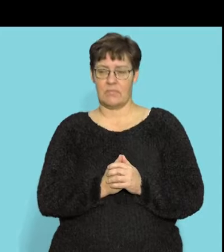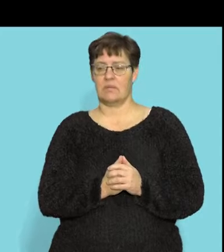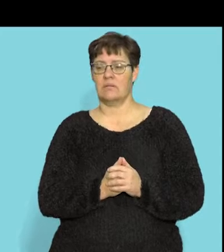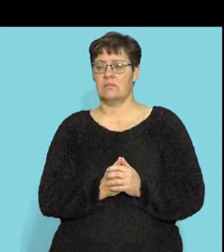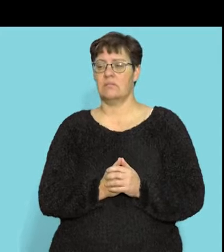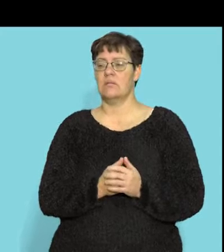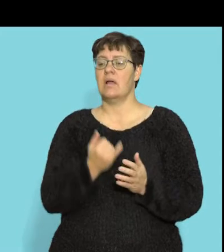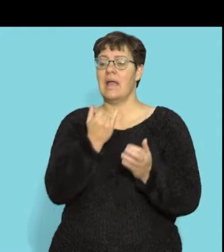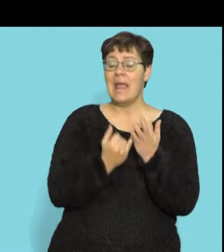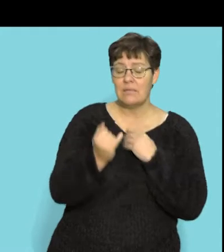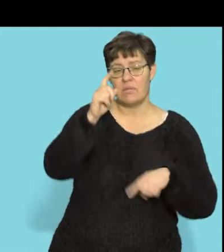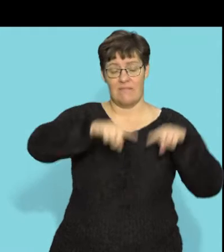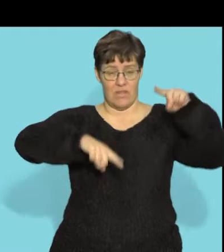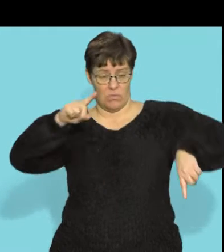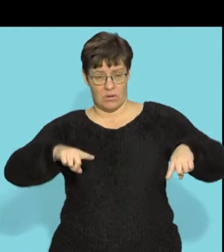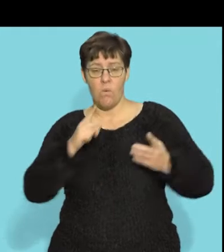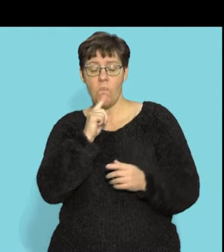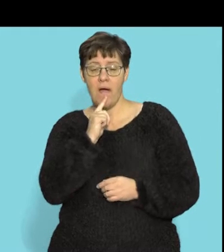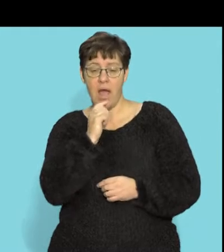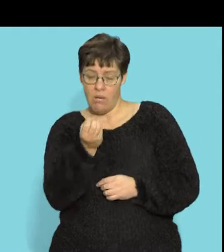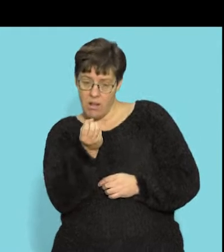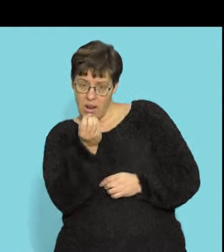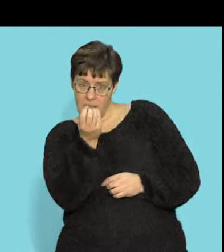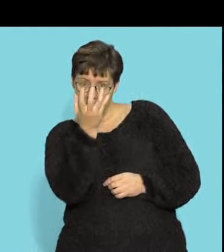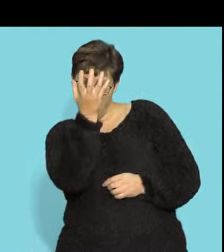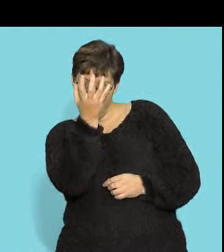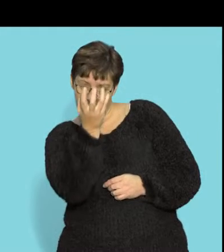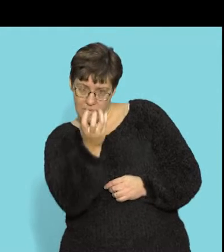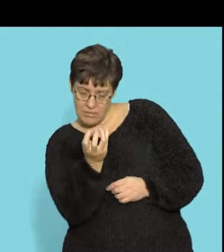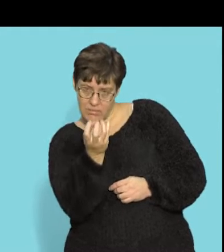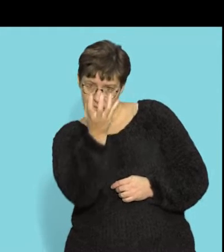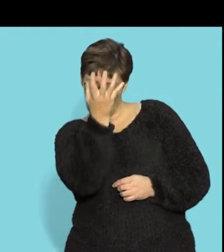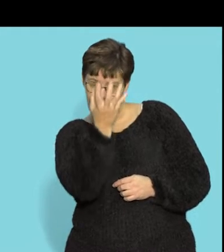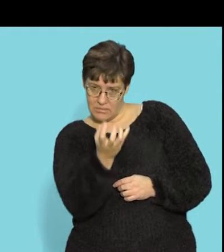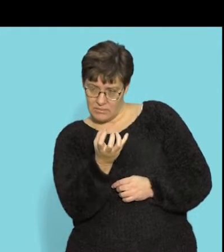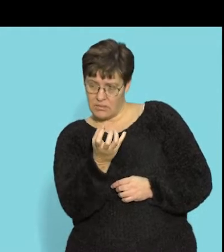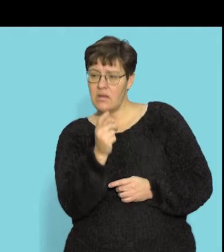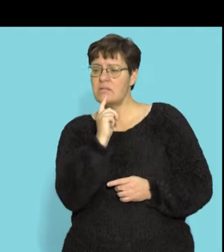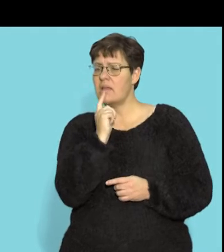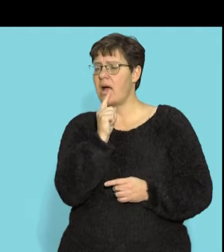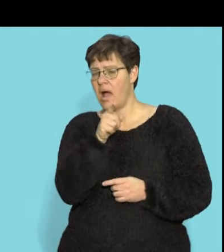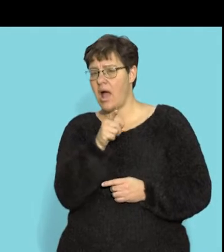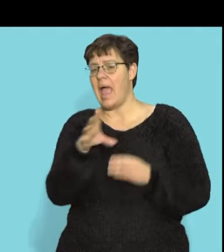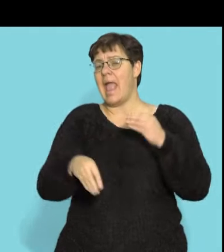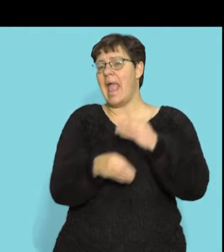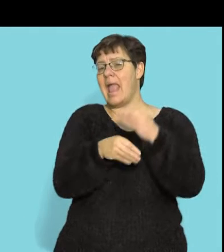0. Okay, independent variable is what exactly we're going to manipulate or change. We'll add the number